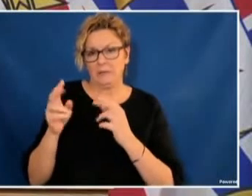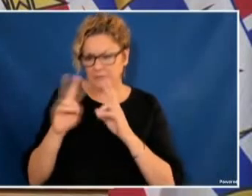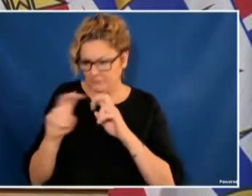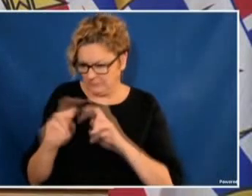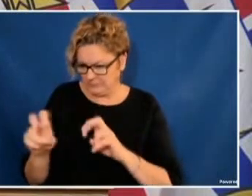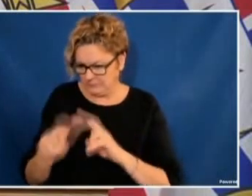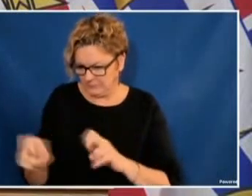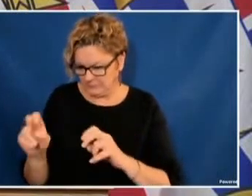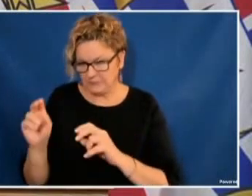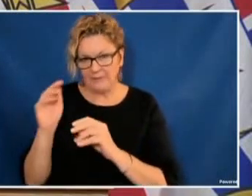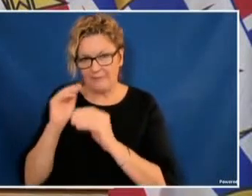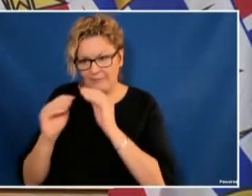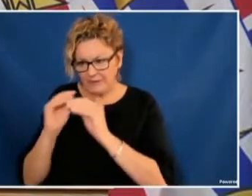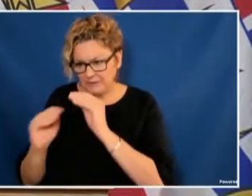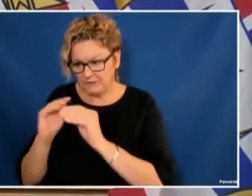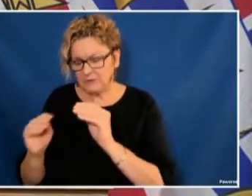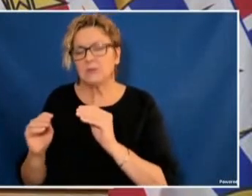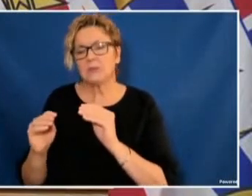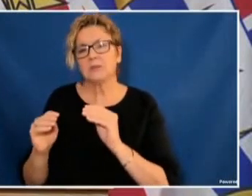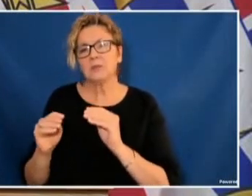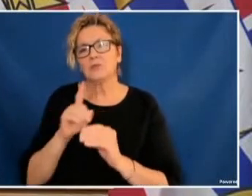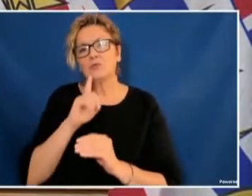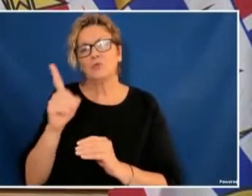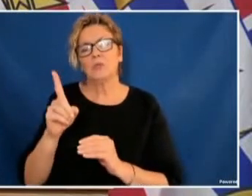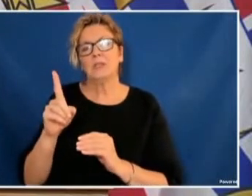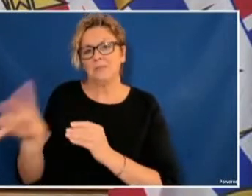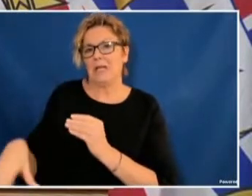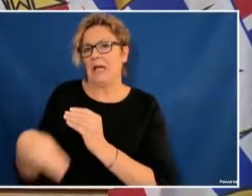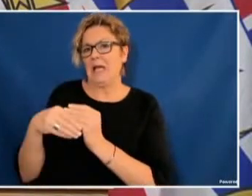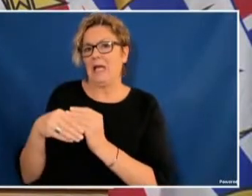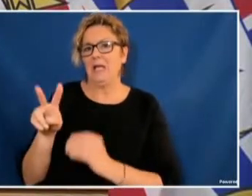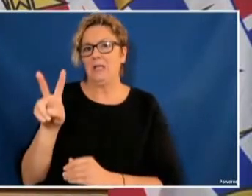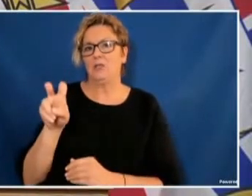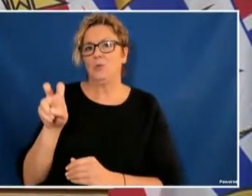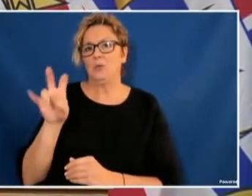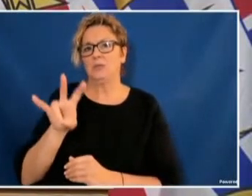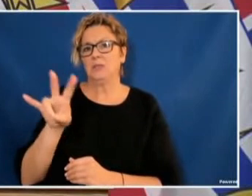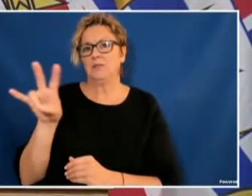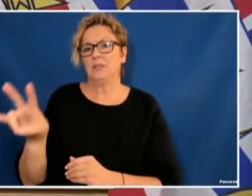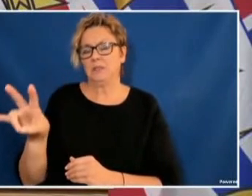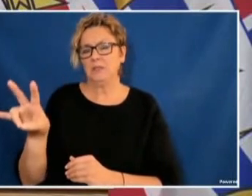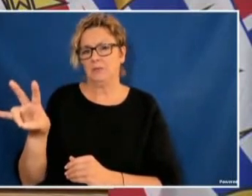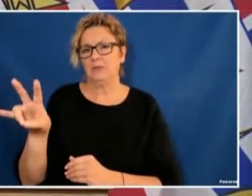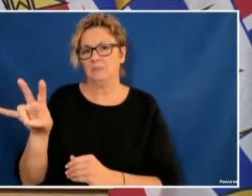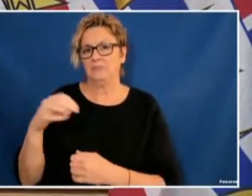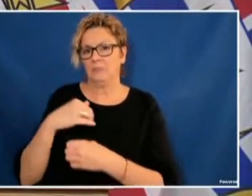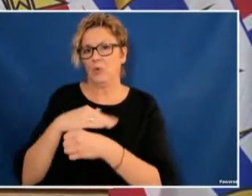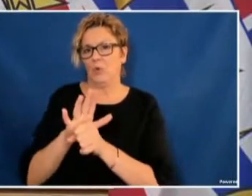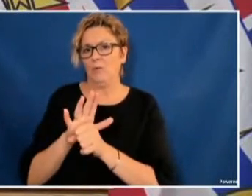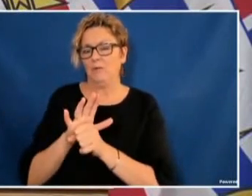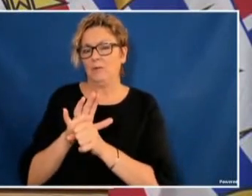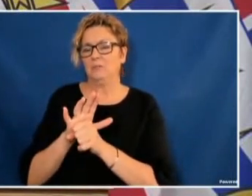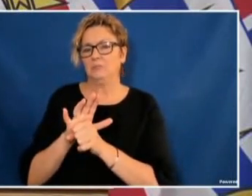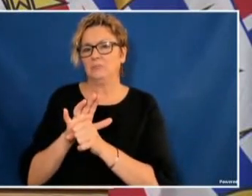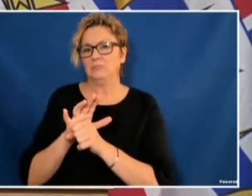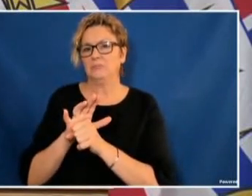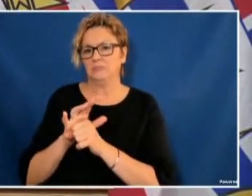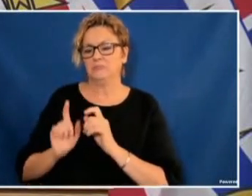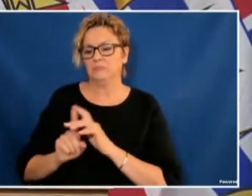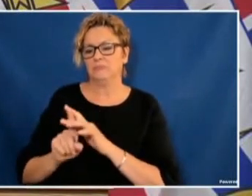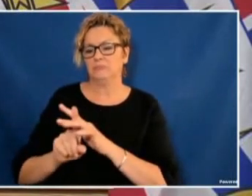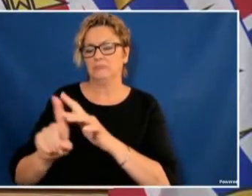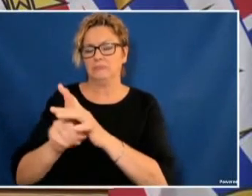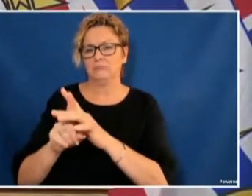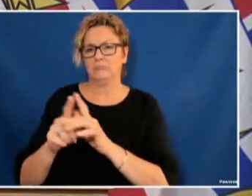8,855 active cases in the province, of whom 316 are in hospital, 75 of whom are in critical care